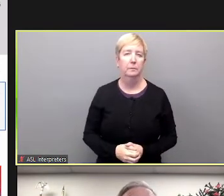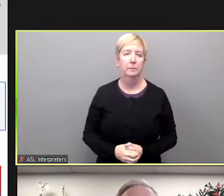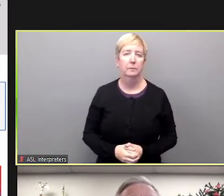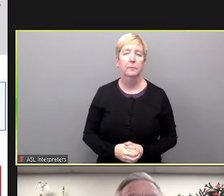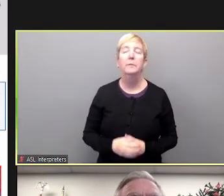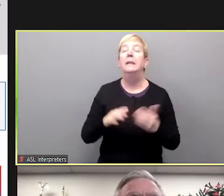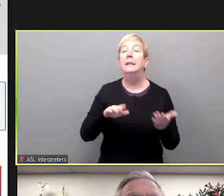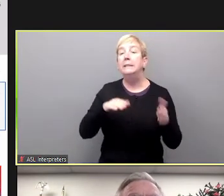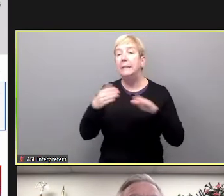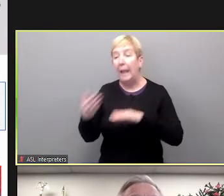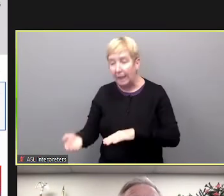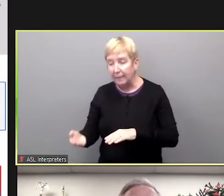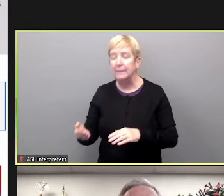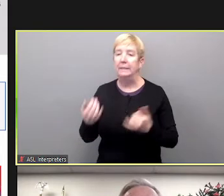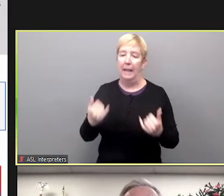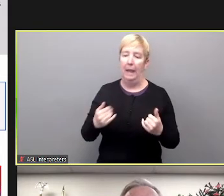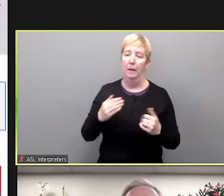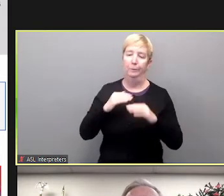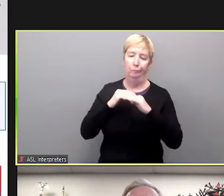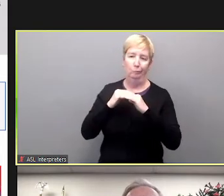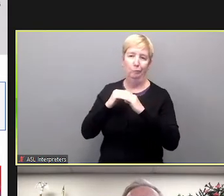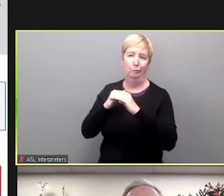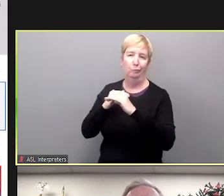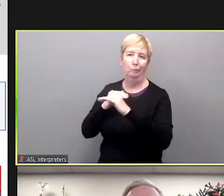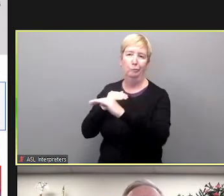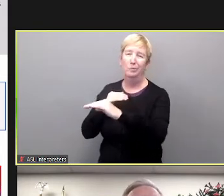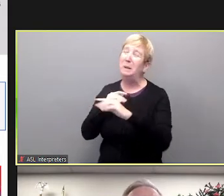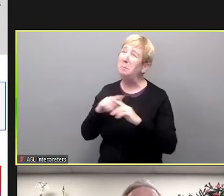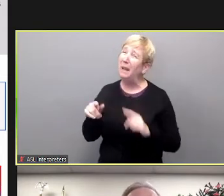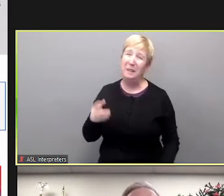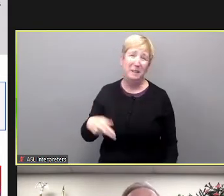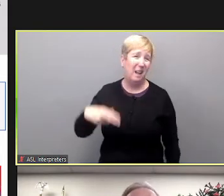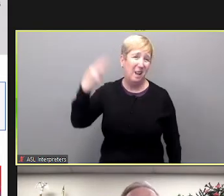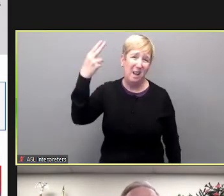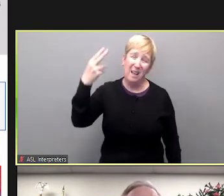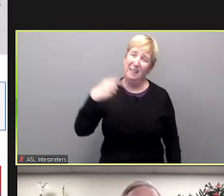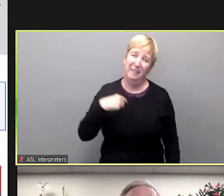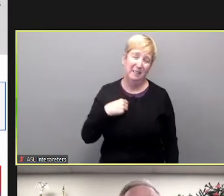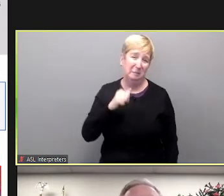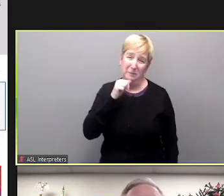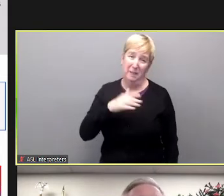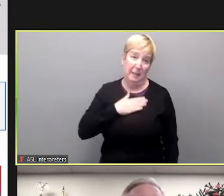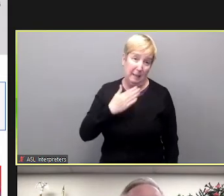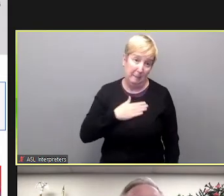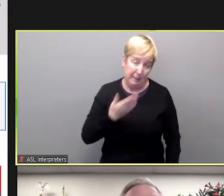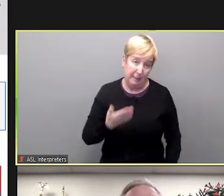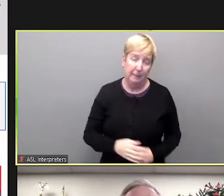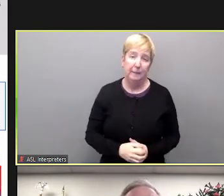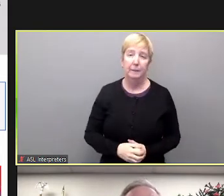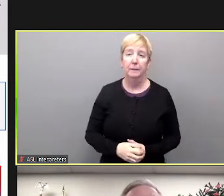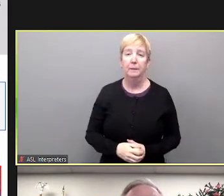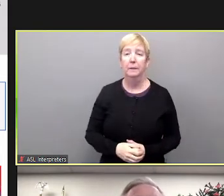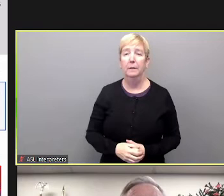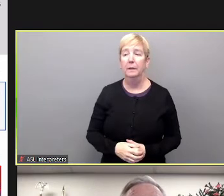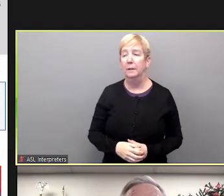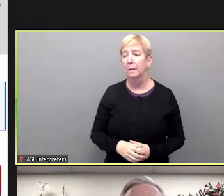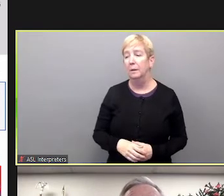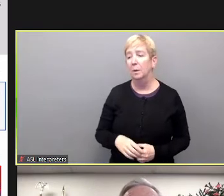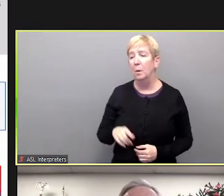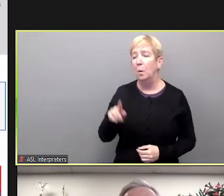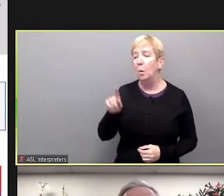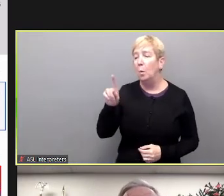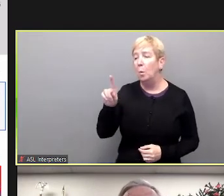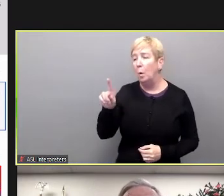Deaths plateauing. I don't like where they're plateauing. Having 1.5 to 2 deaths a